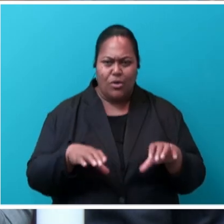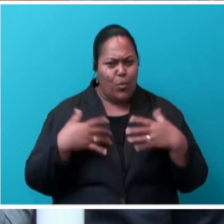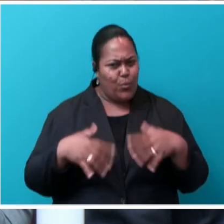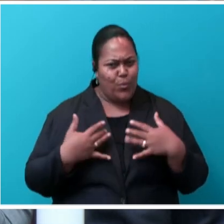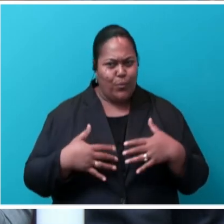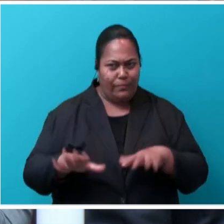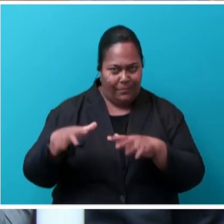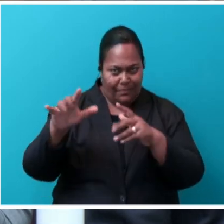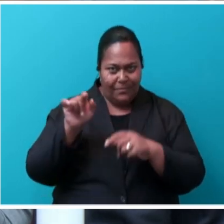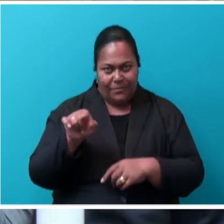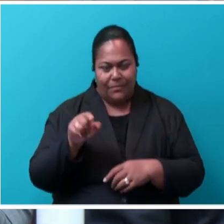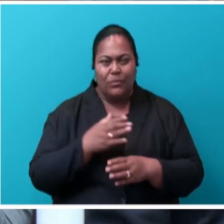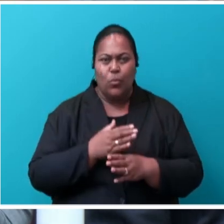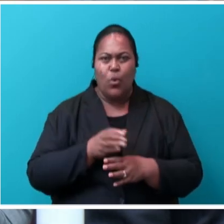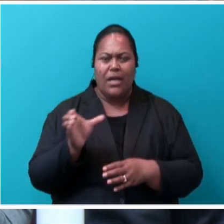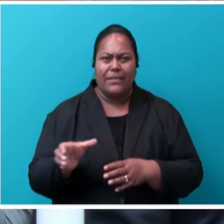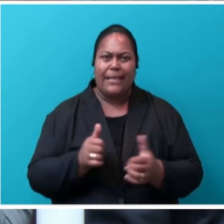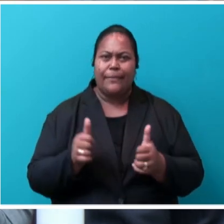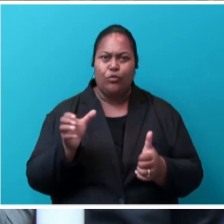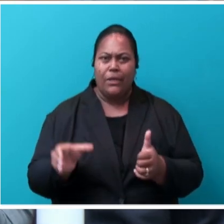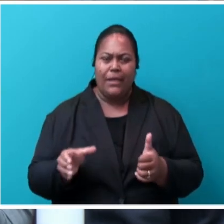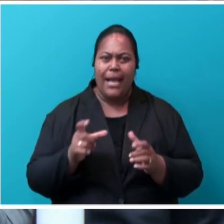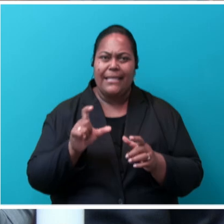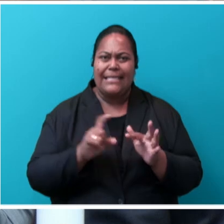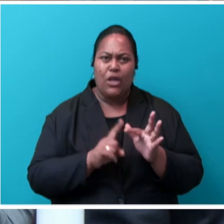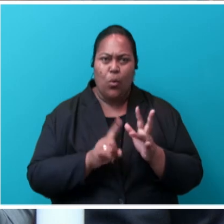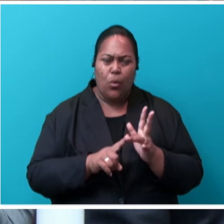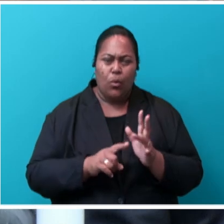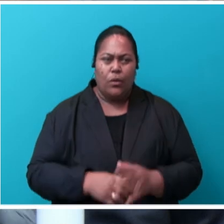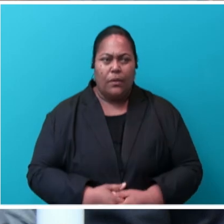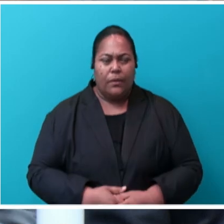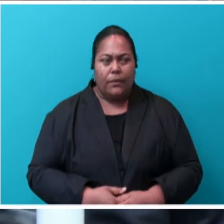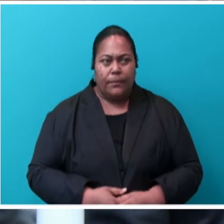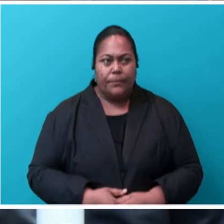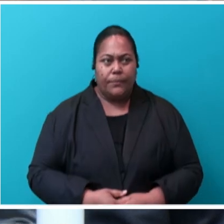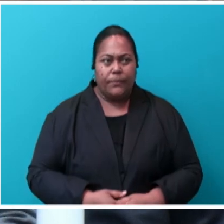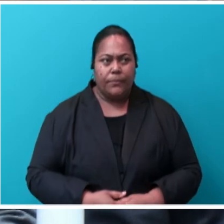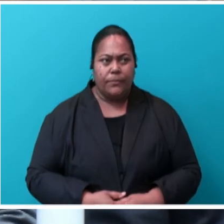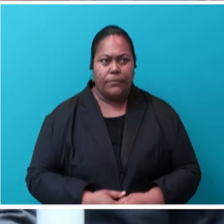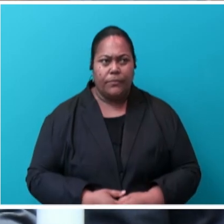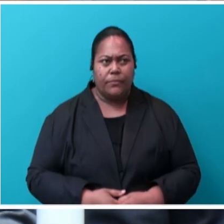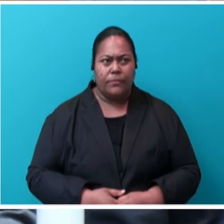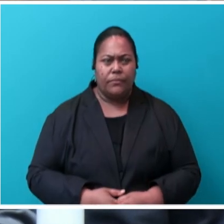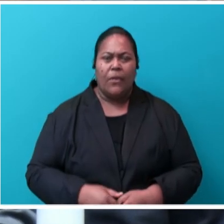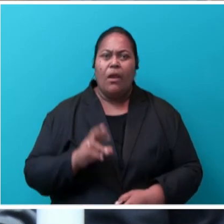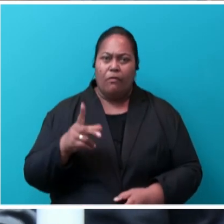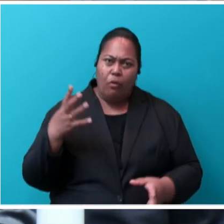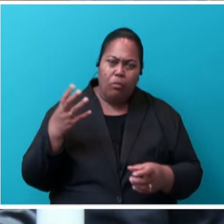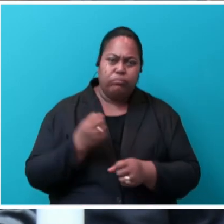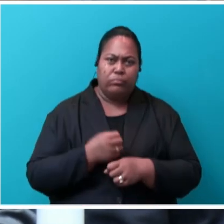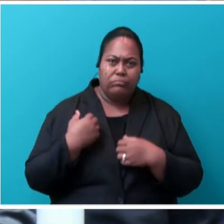as well as the CEO, and for getting these financial statements